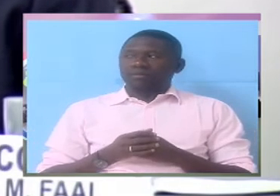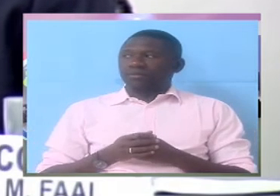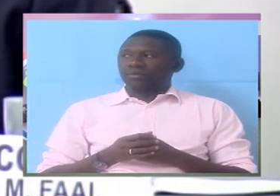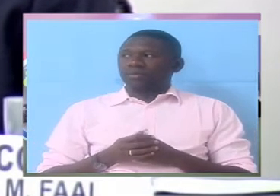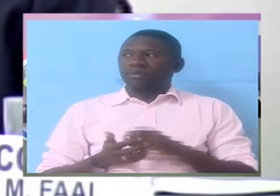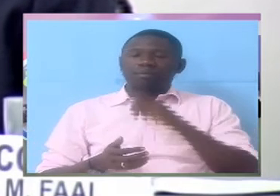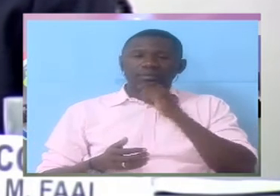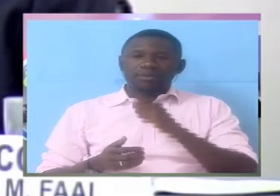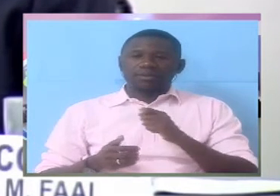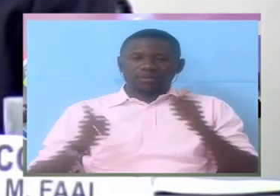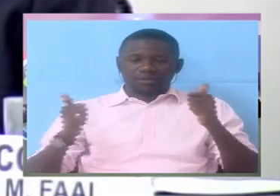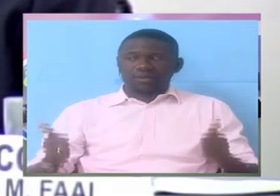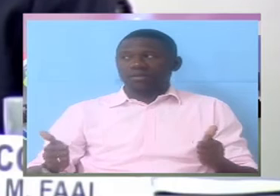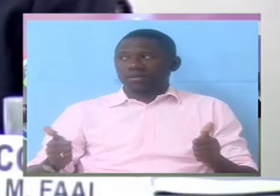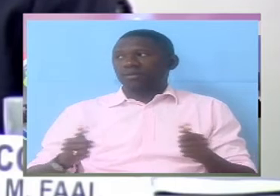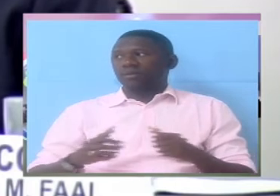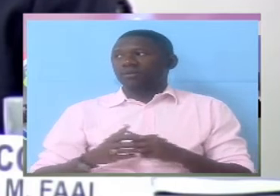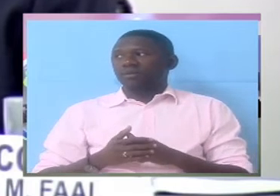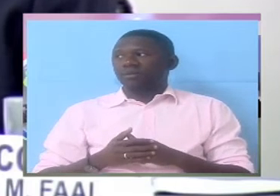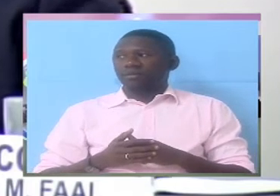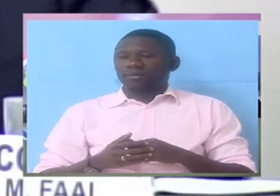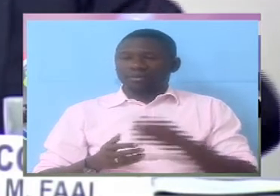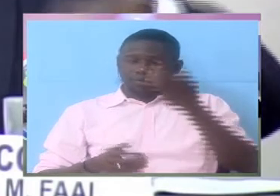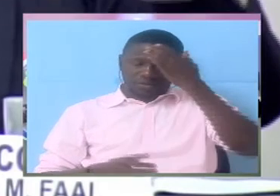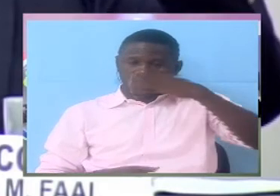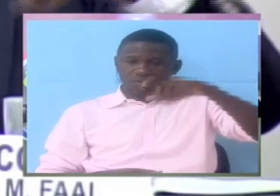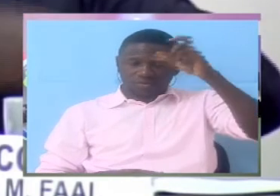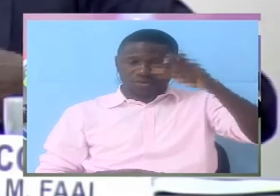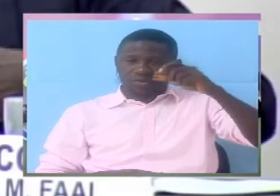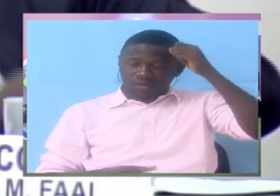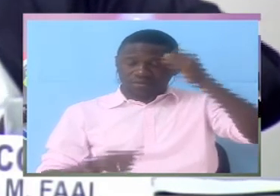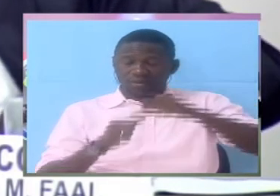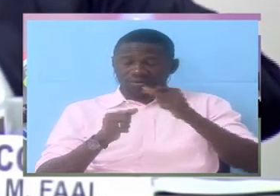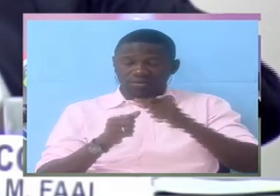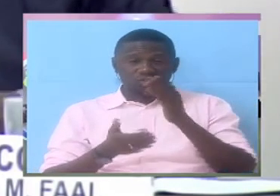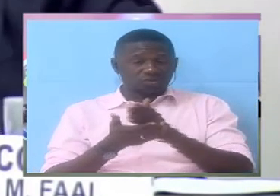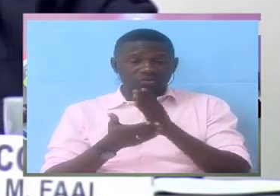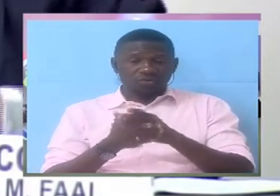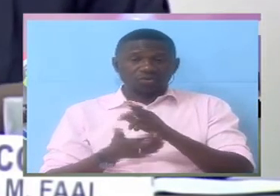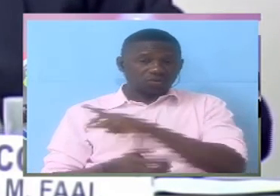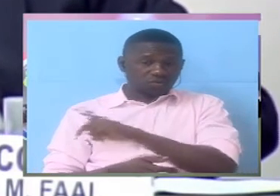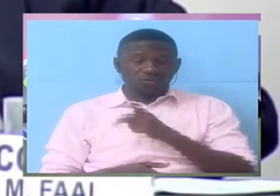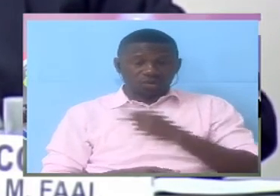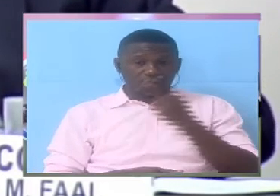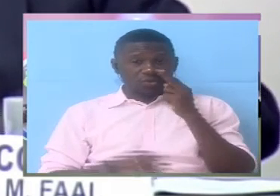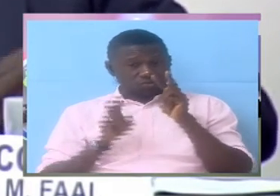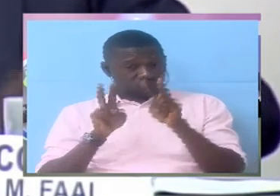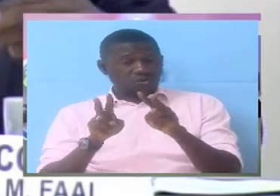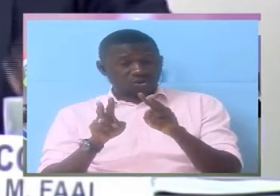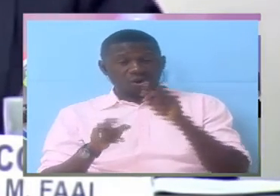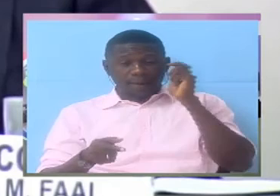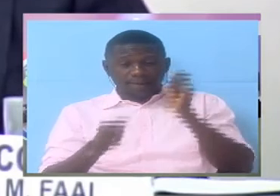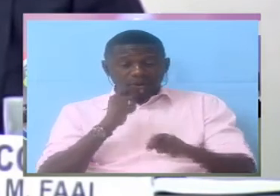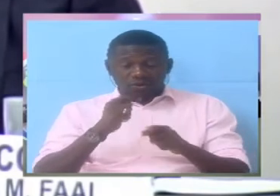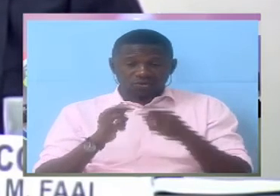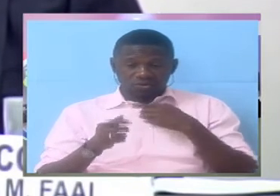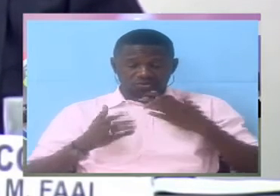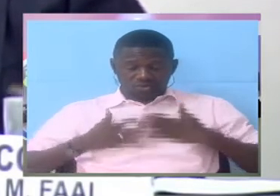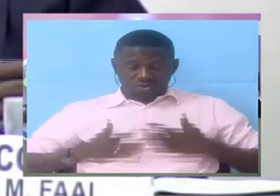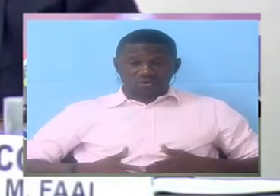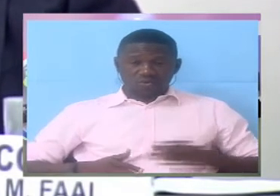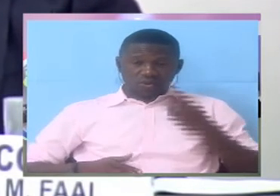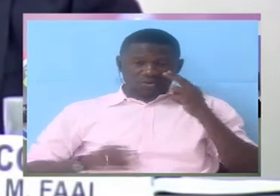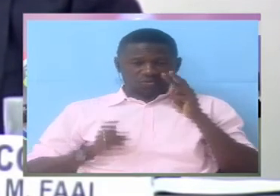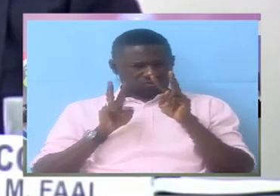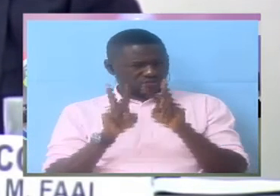Mr. Chair, the Commission is reminded of the fact that we saw bones on his body which look like bones that